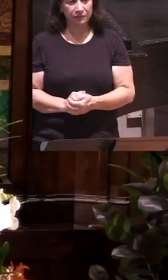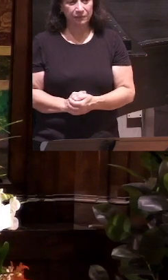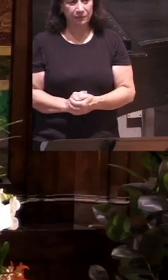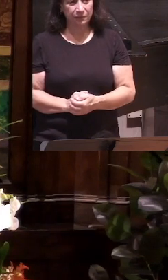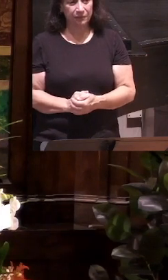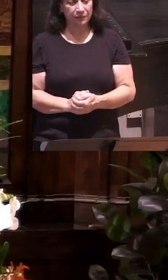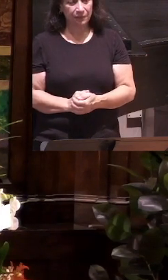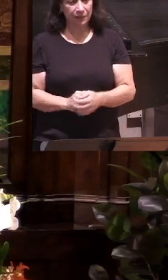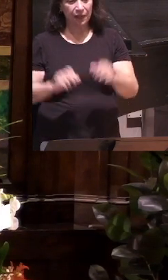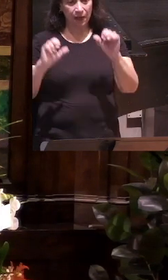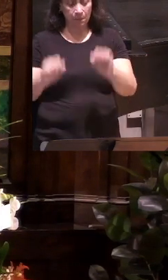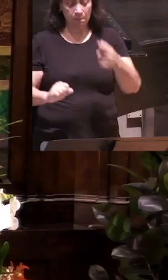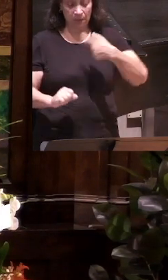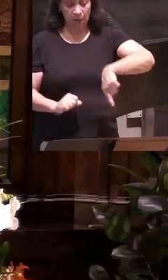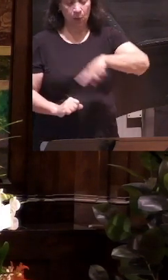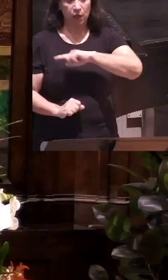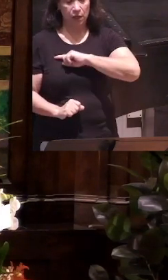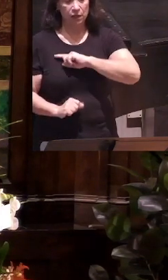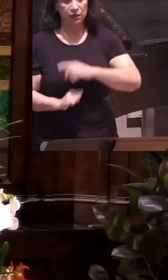And